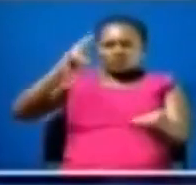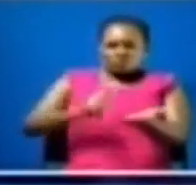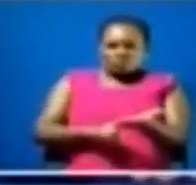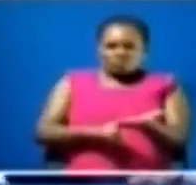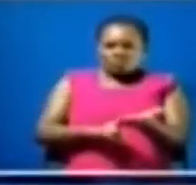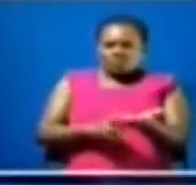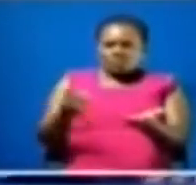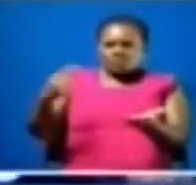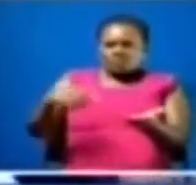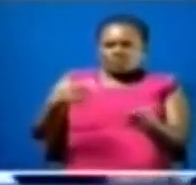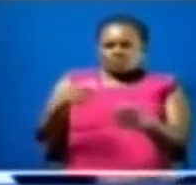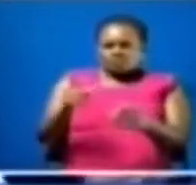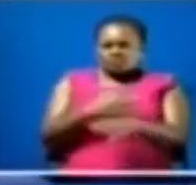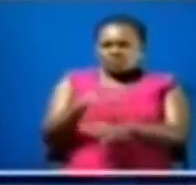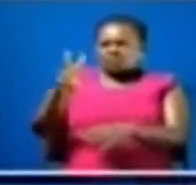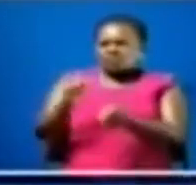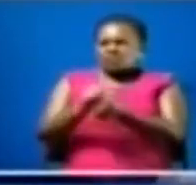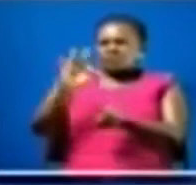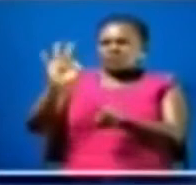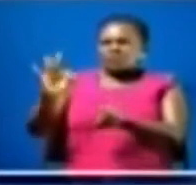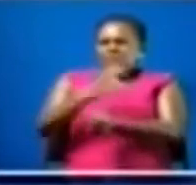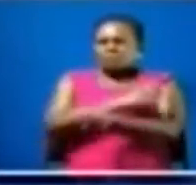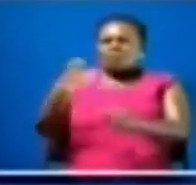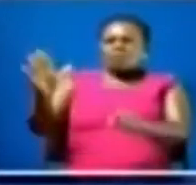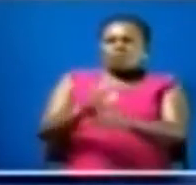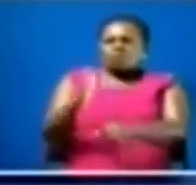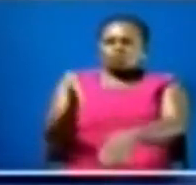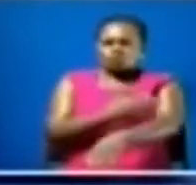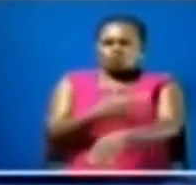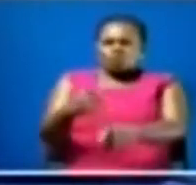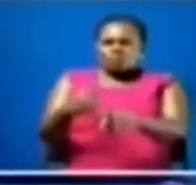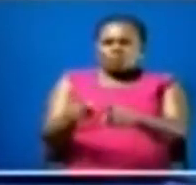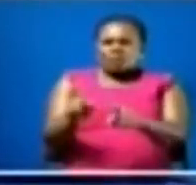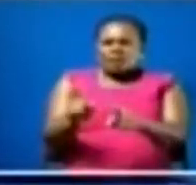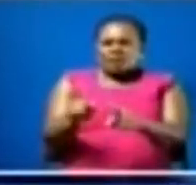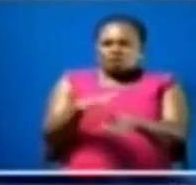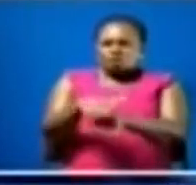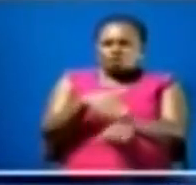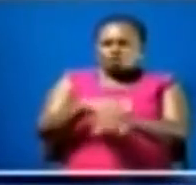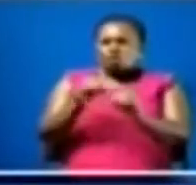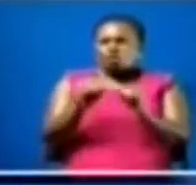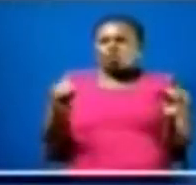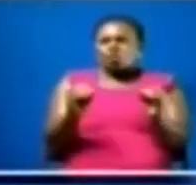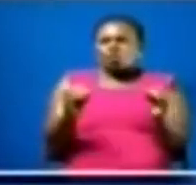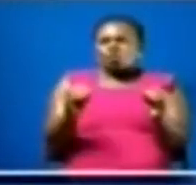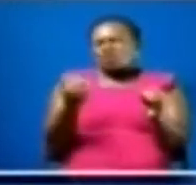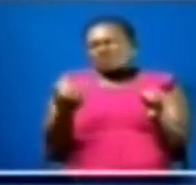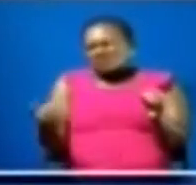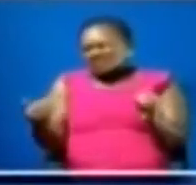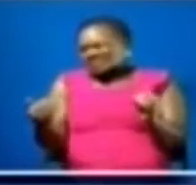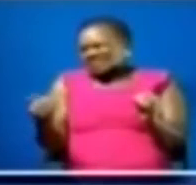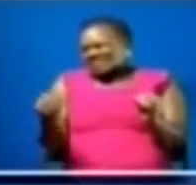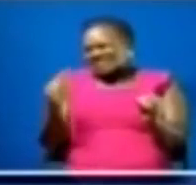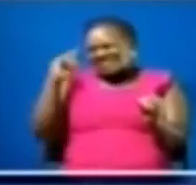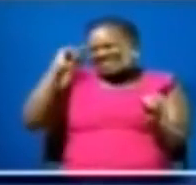the debut 2013, a very powerful song, and she's never slowed down ever since. Yes. Does it get to your children at some point